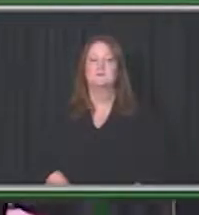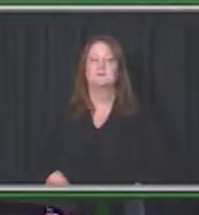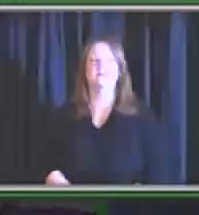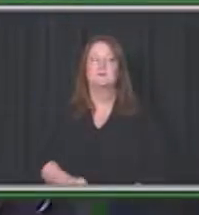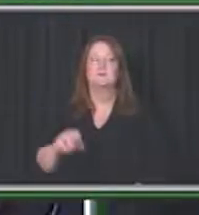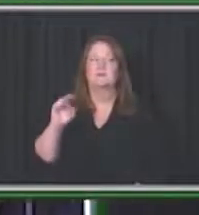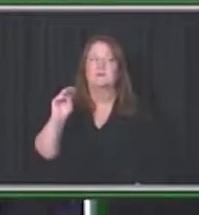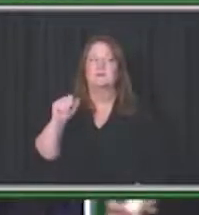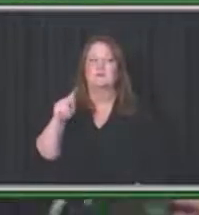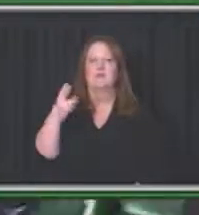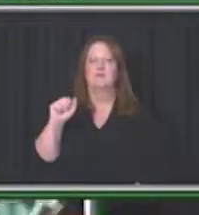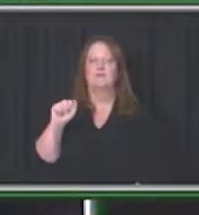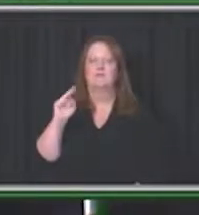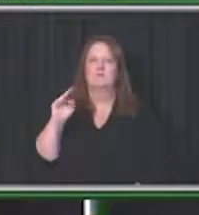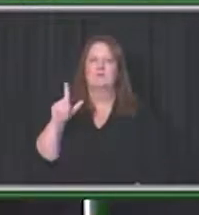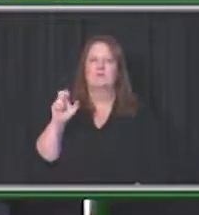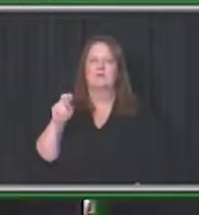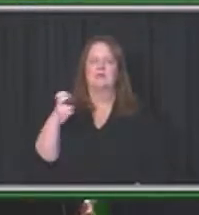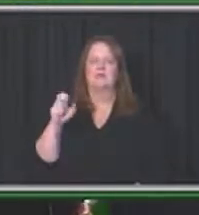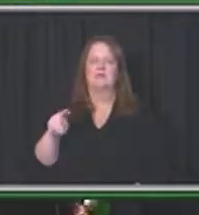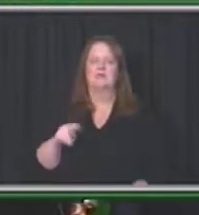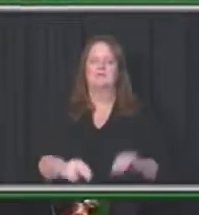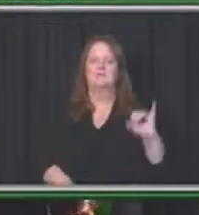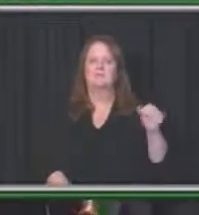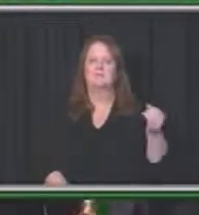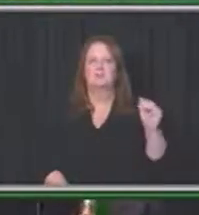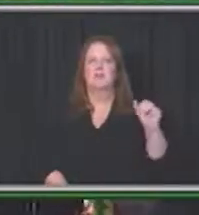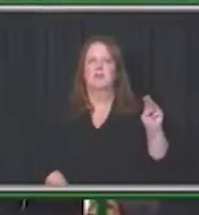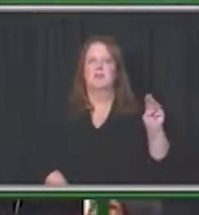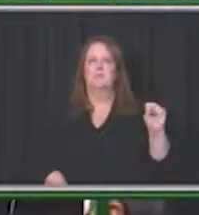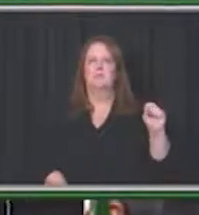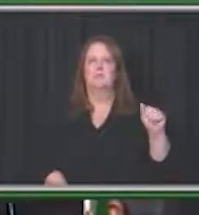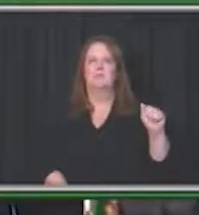Matthew McClanahan. James Abelard.